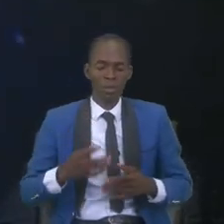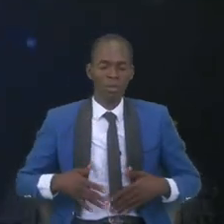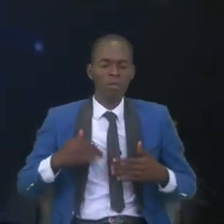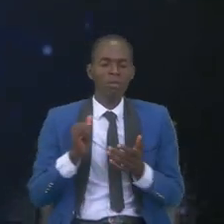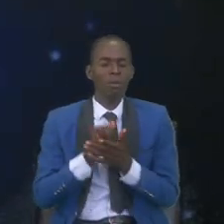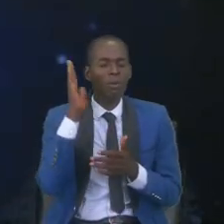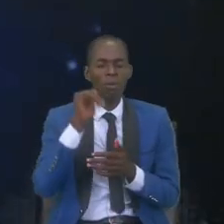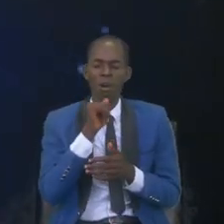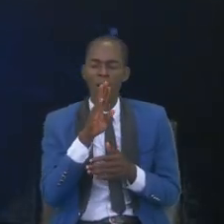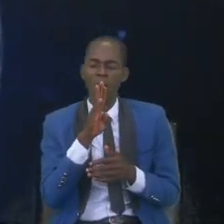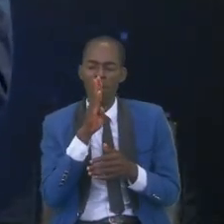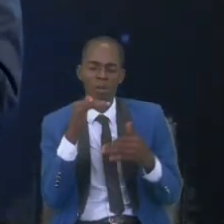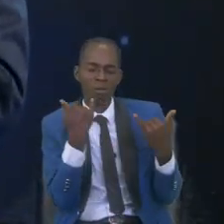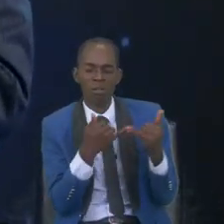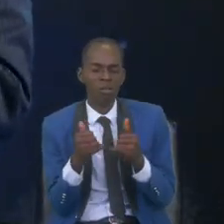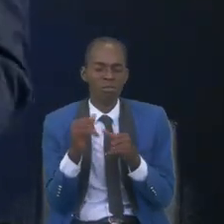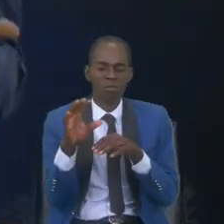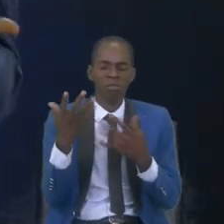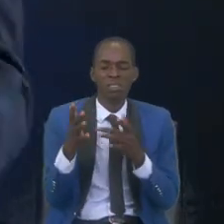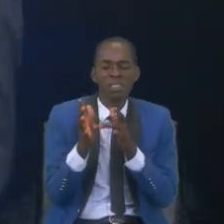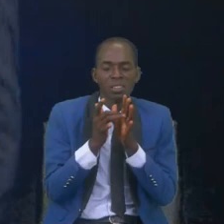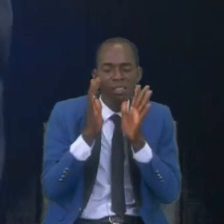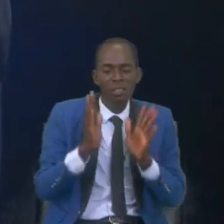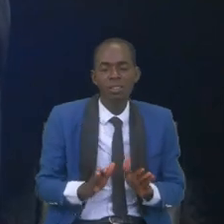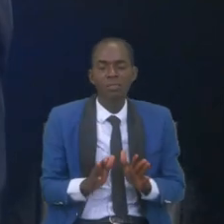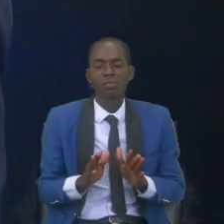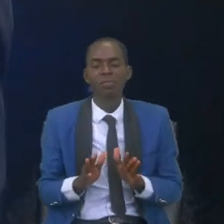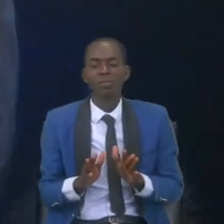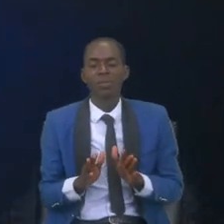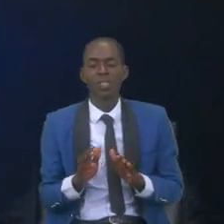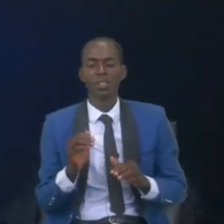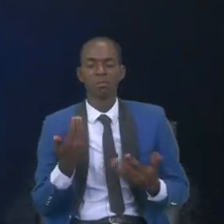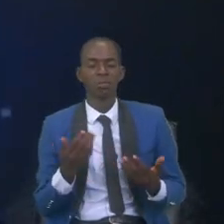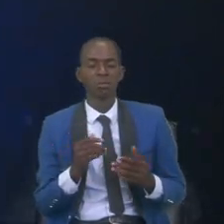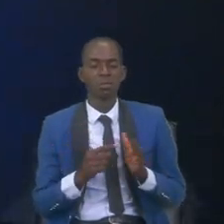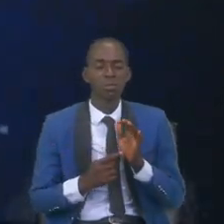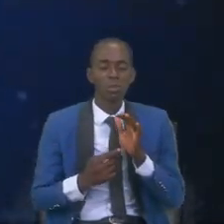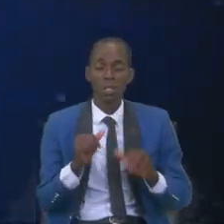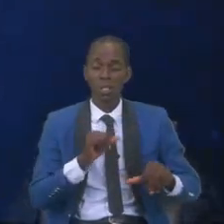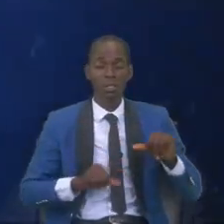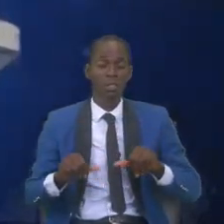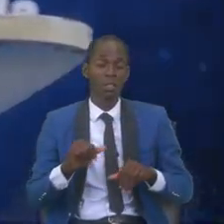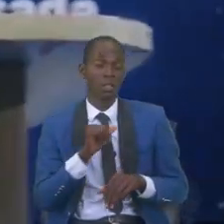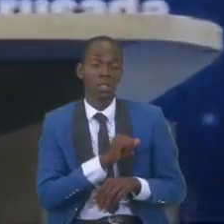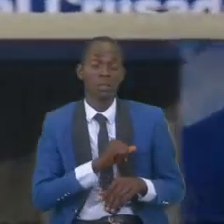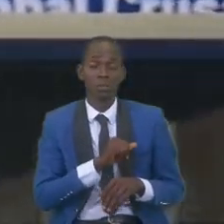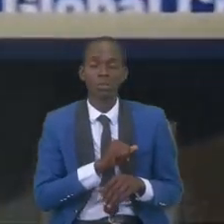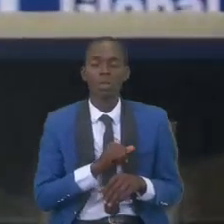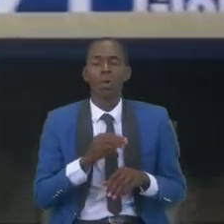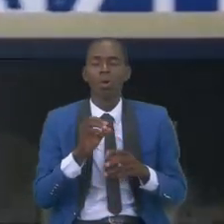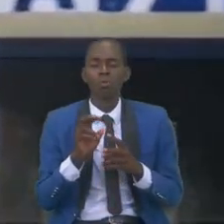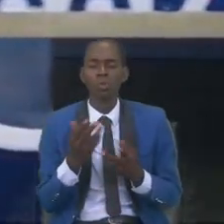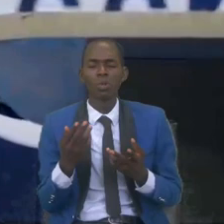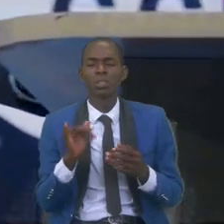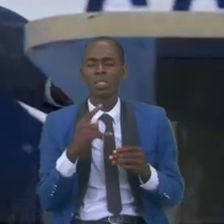churchianity instead of Christianity and then perish and go to hell, I pray the heart that has